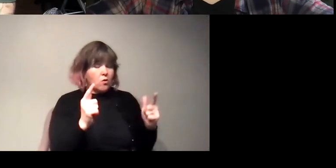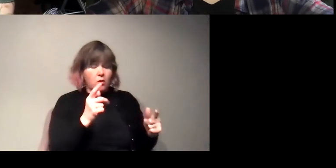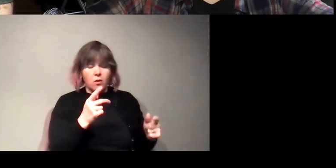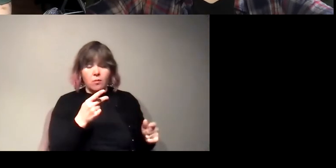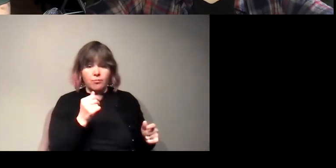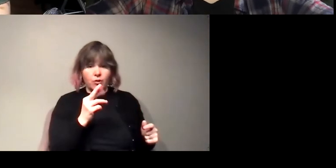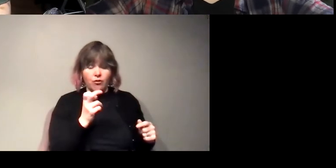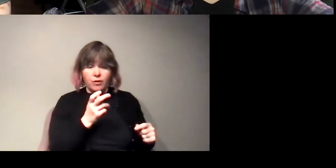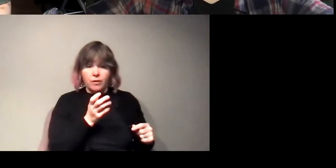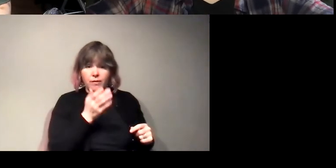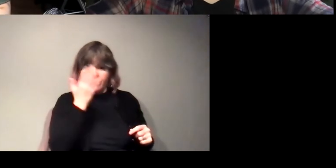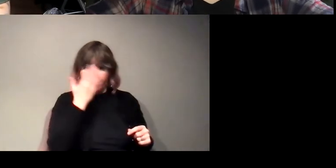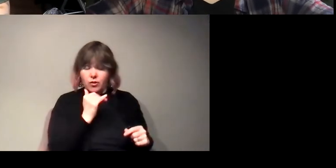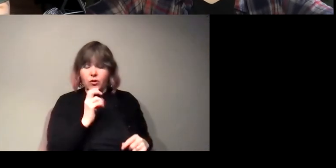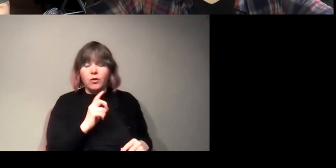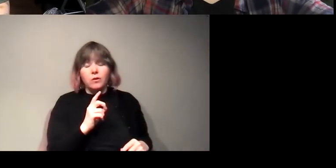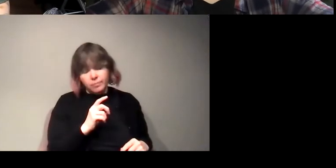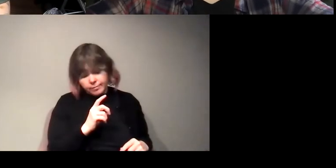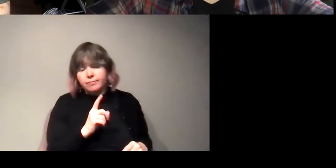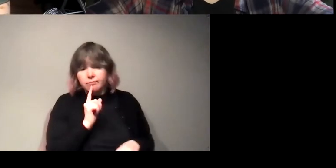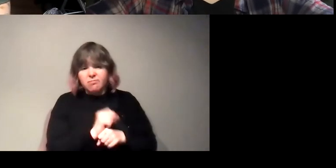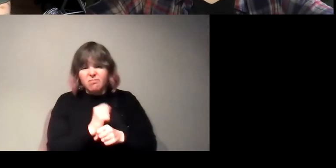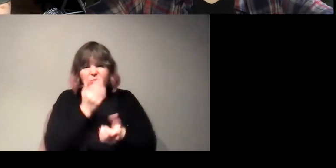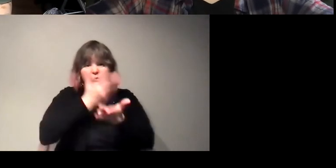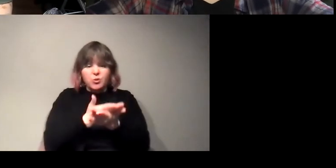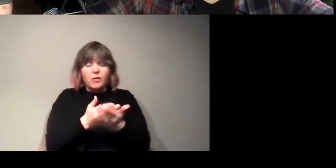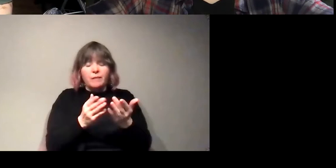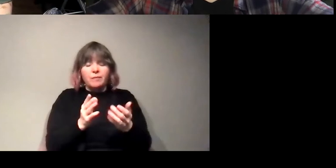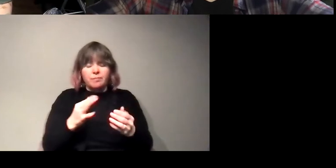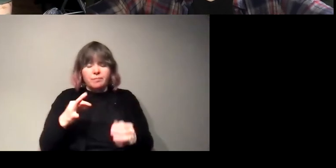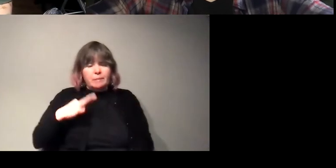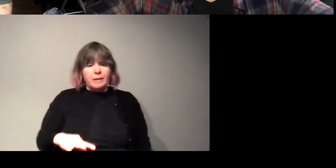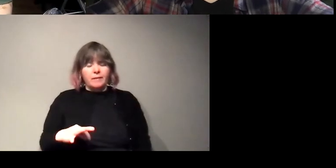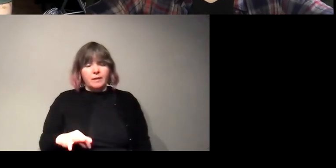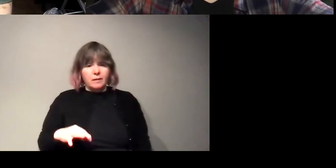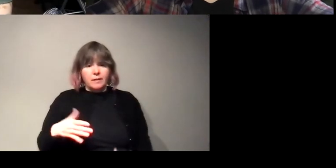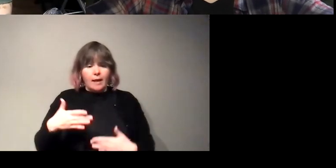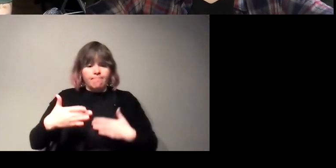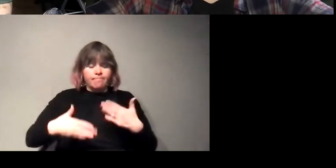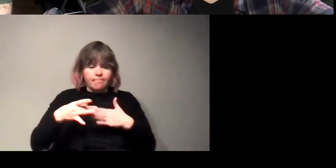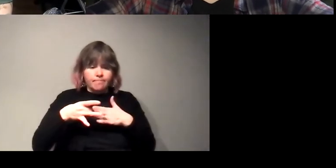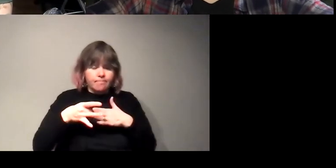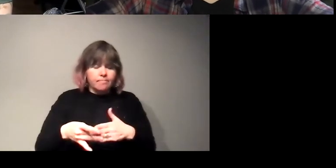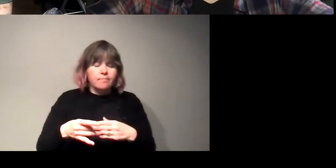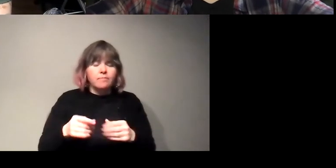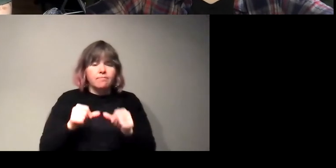pathway. That's actually been proven to be a useful path forward and a way to sustain